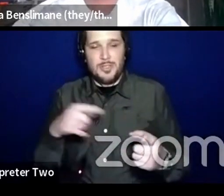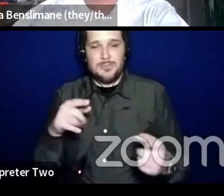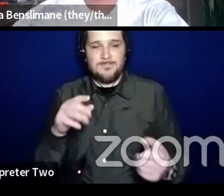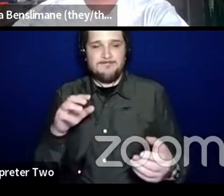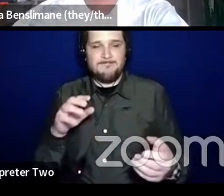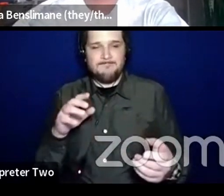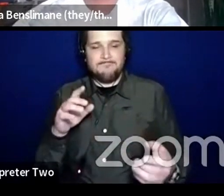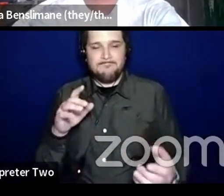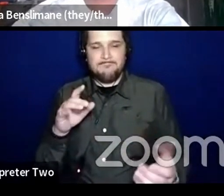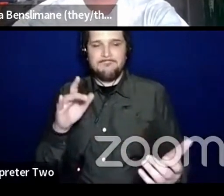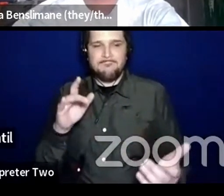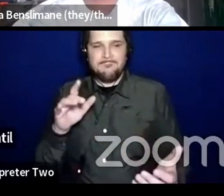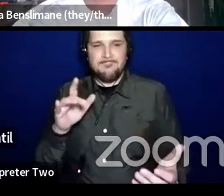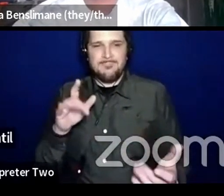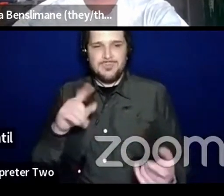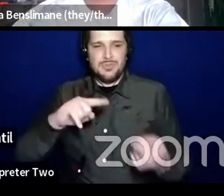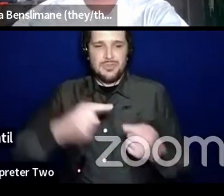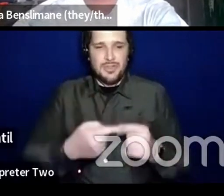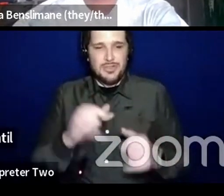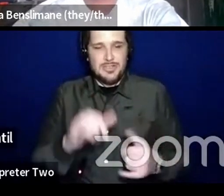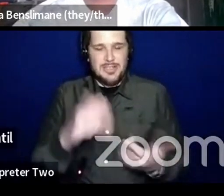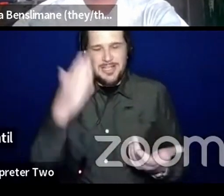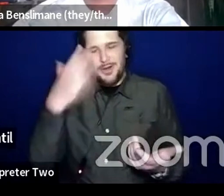silly and a little